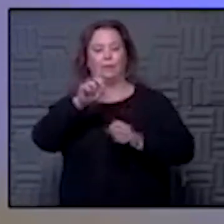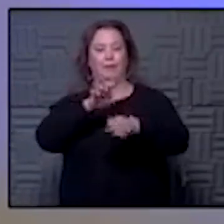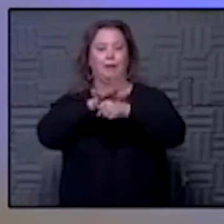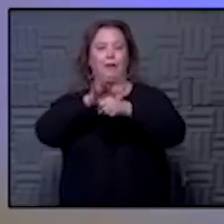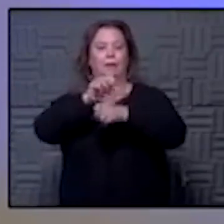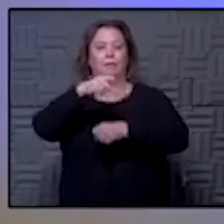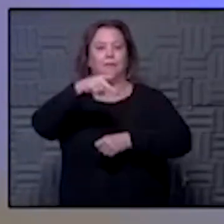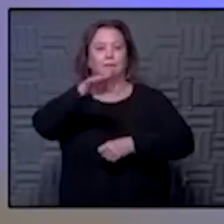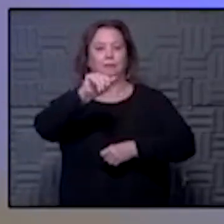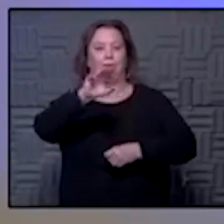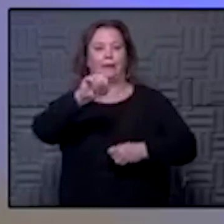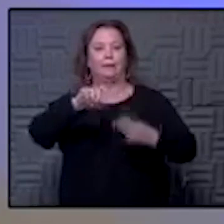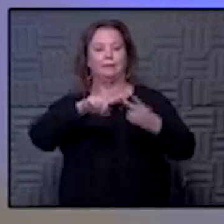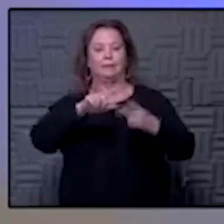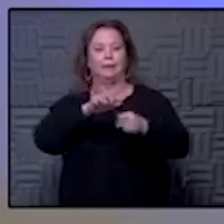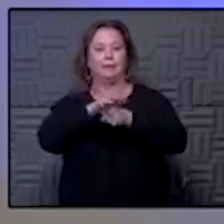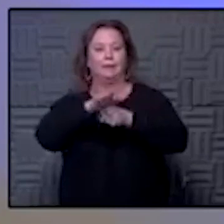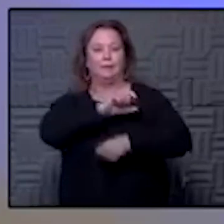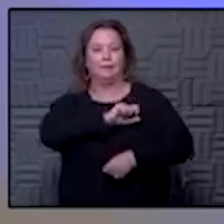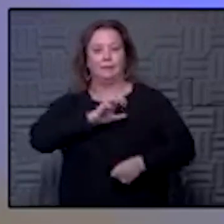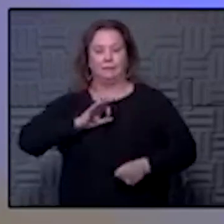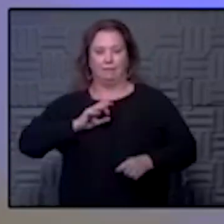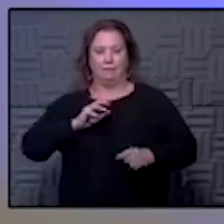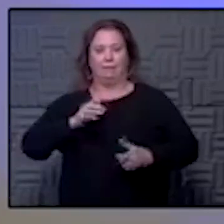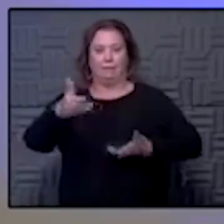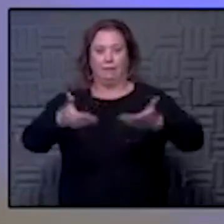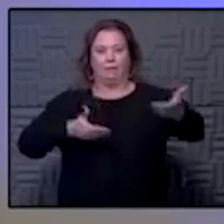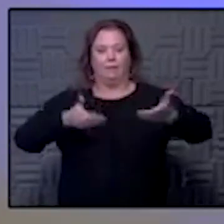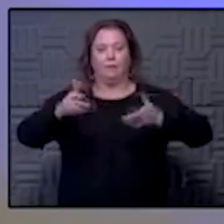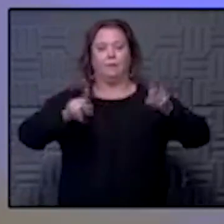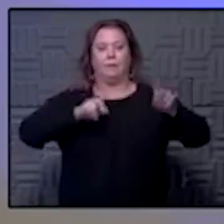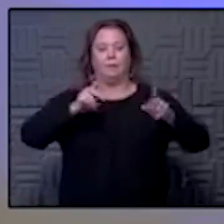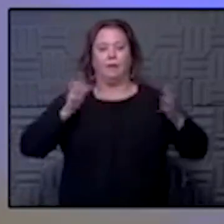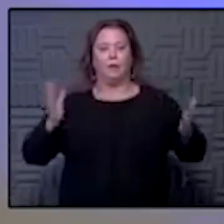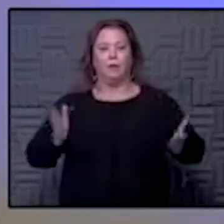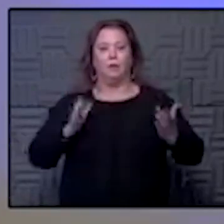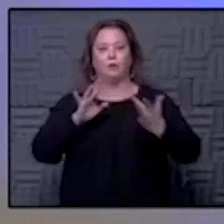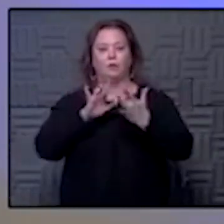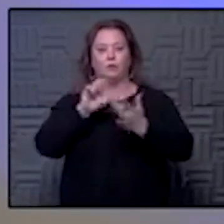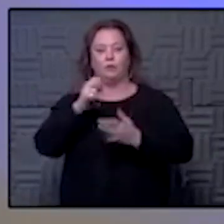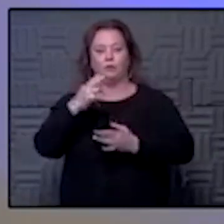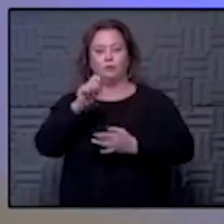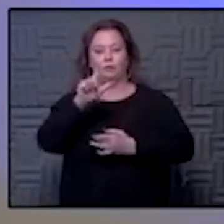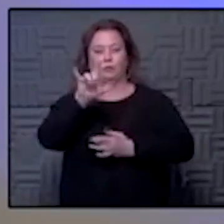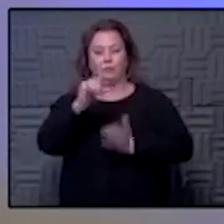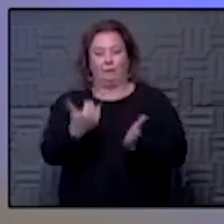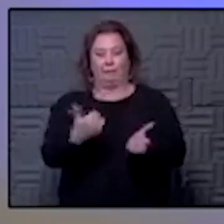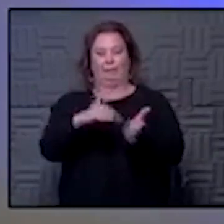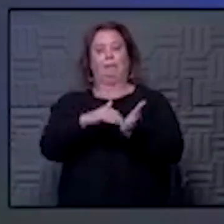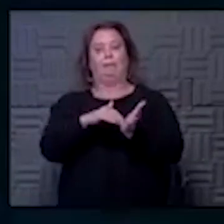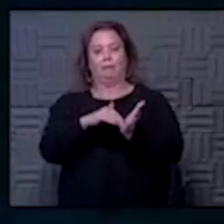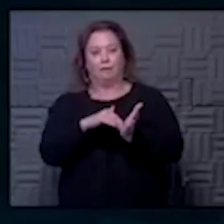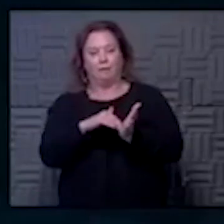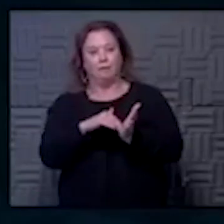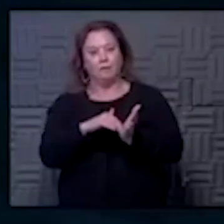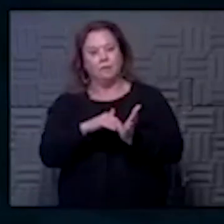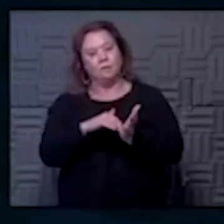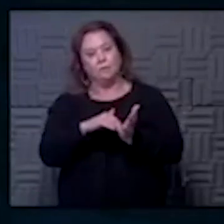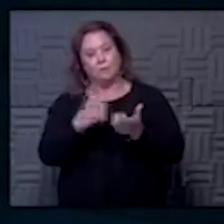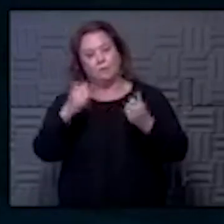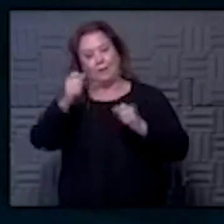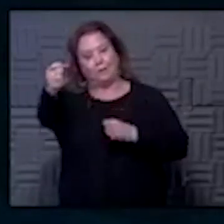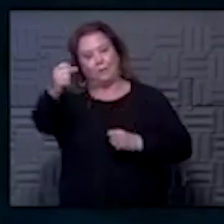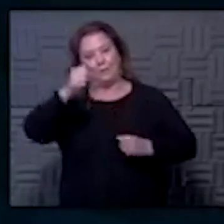and enough staffing to get people in. So I encourage you to reach out to Shelby again, and we'll get you